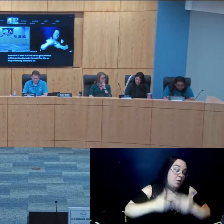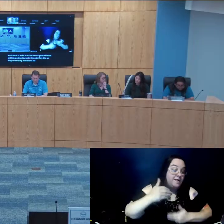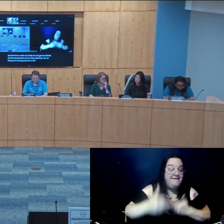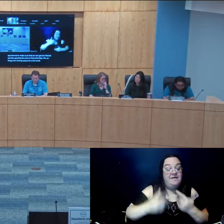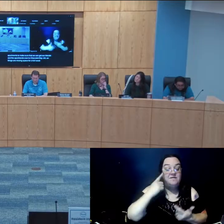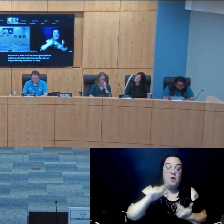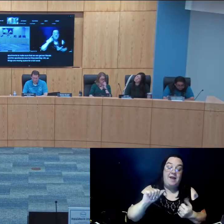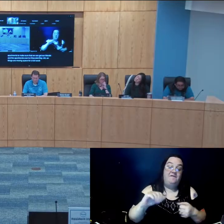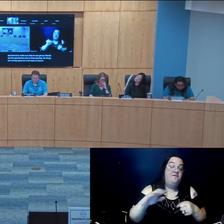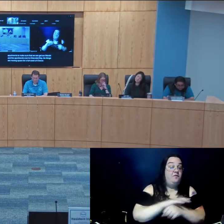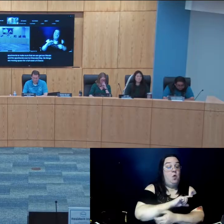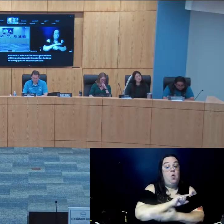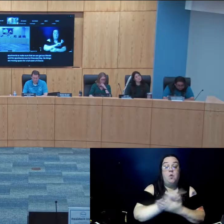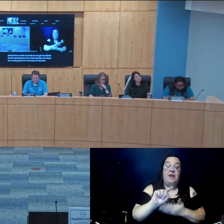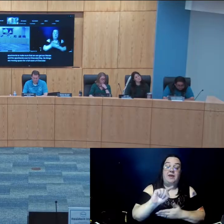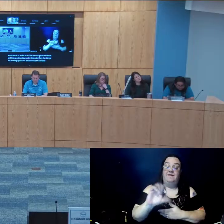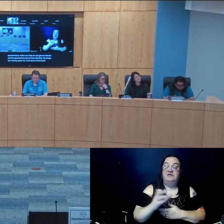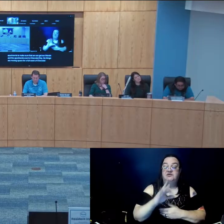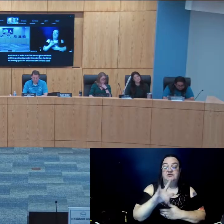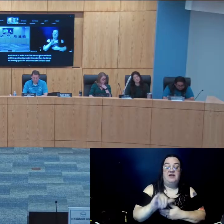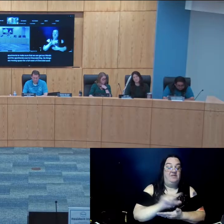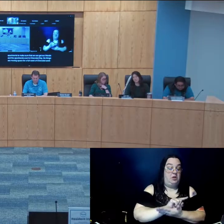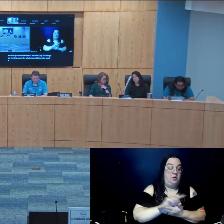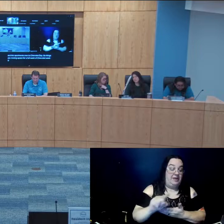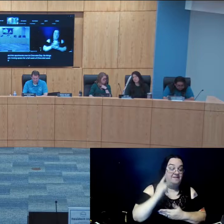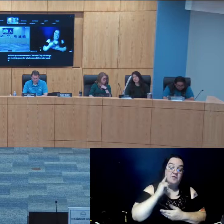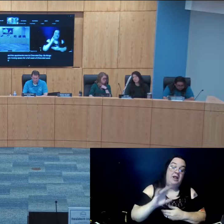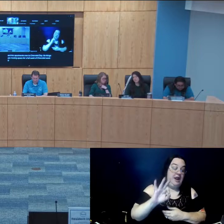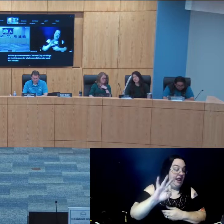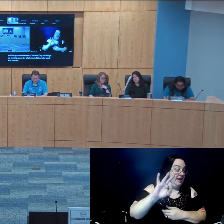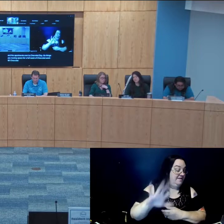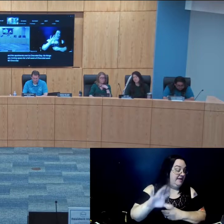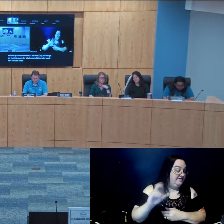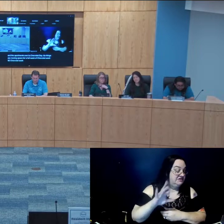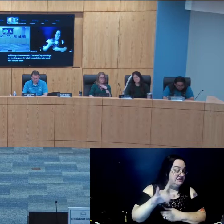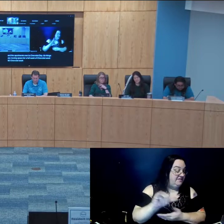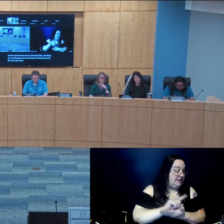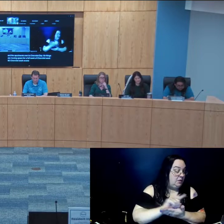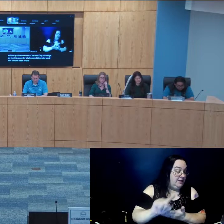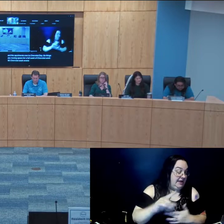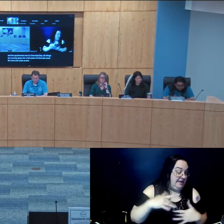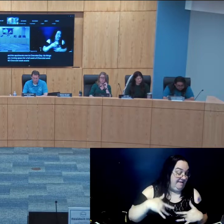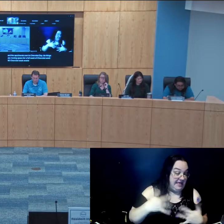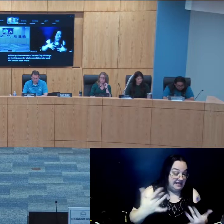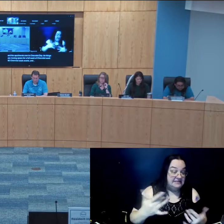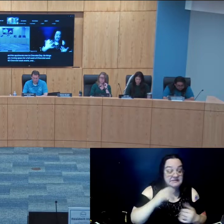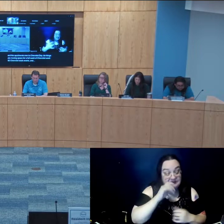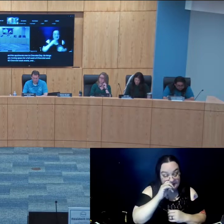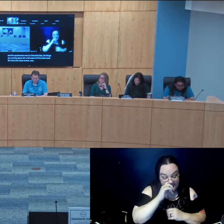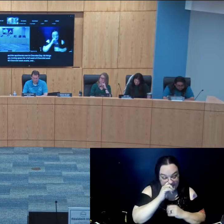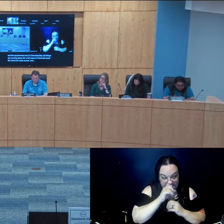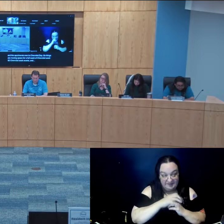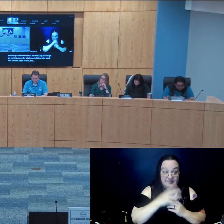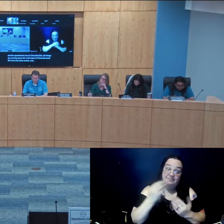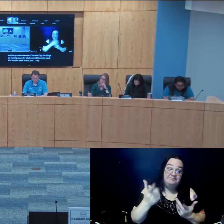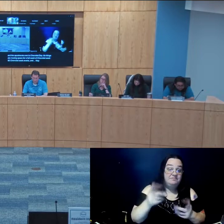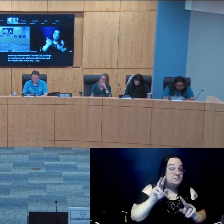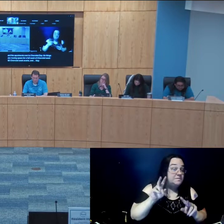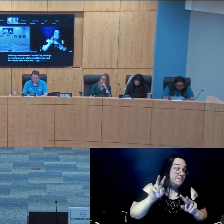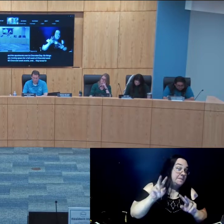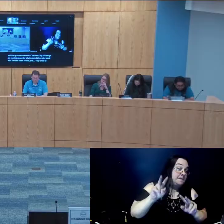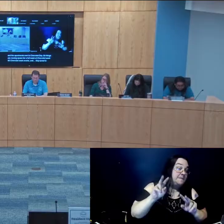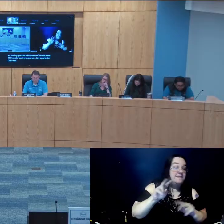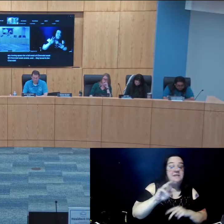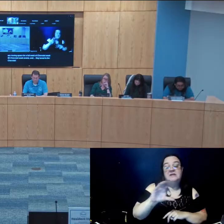of Cheverly Week, 95 Cheverly Week events. And stay tuned to the Cheverly